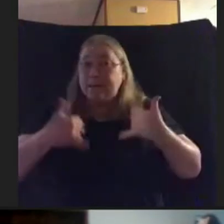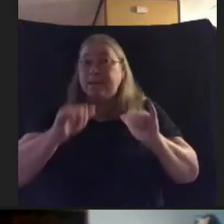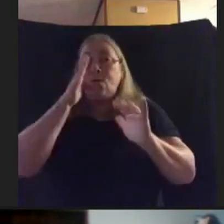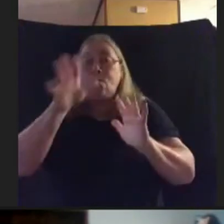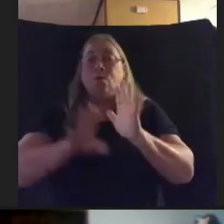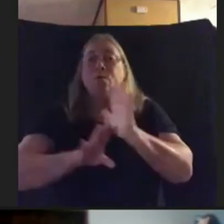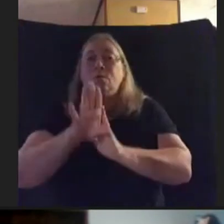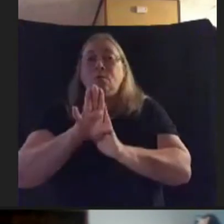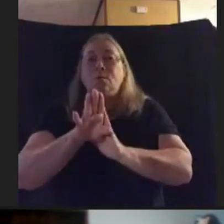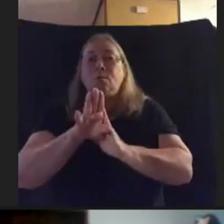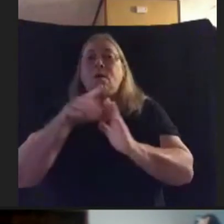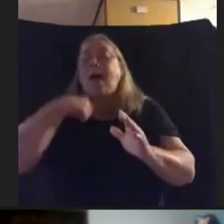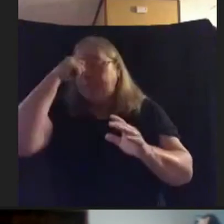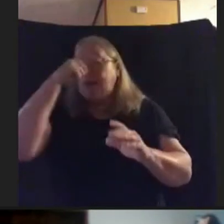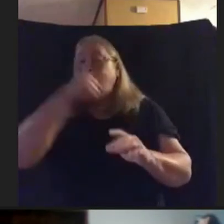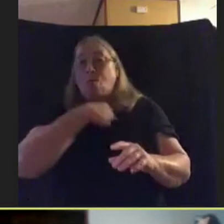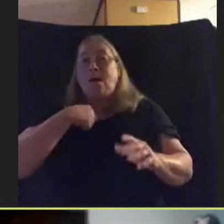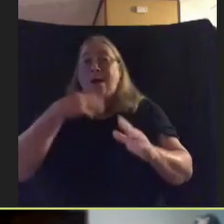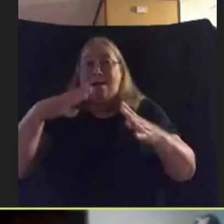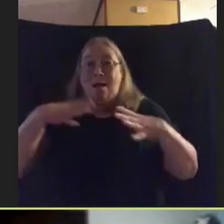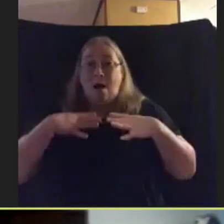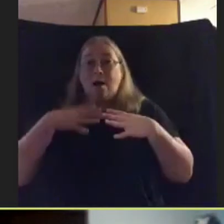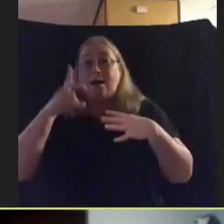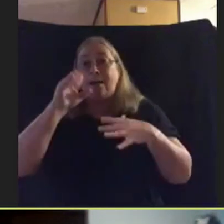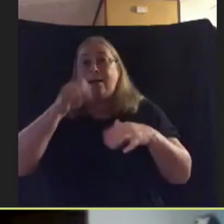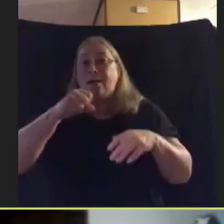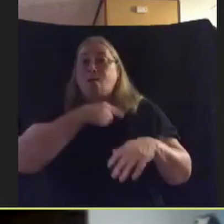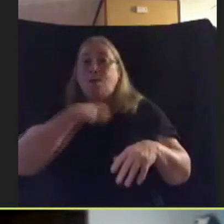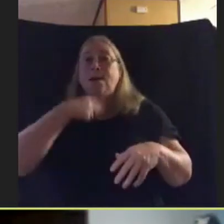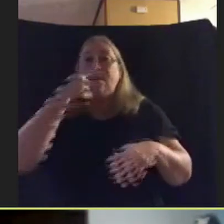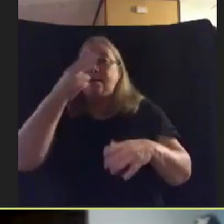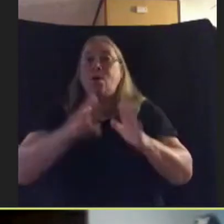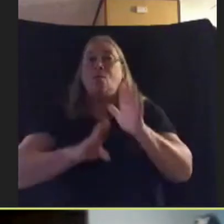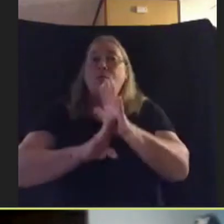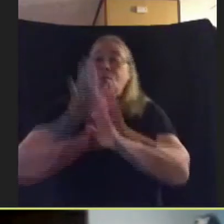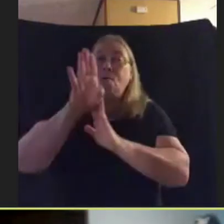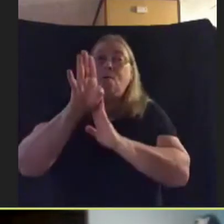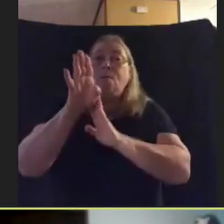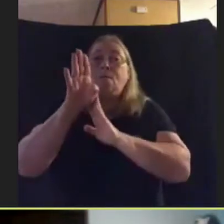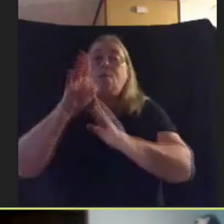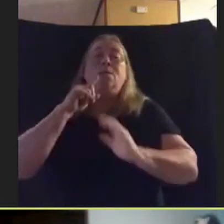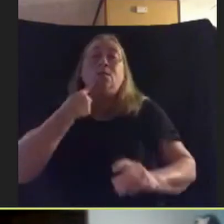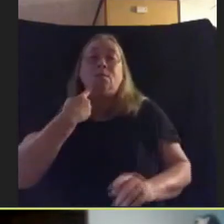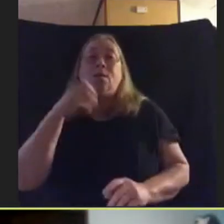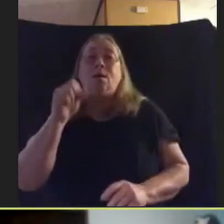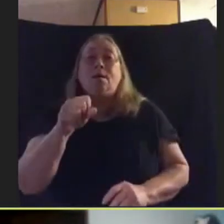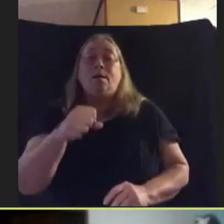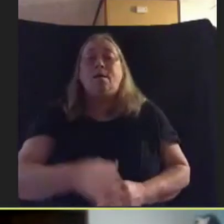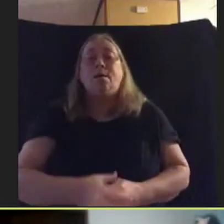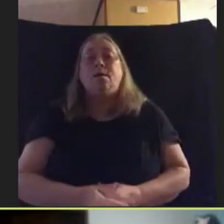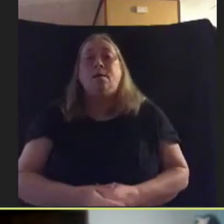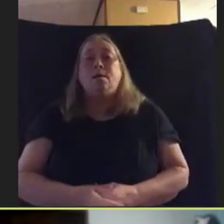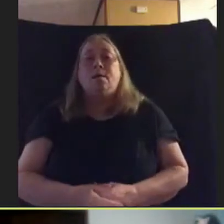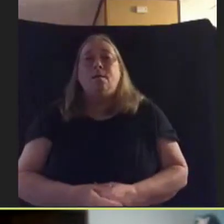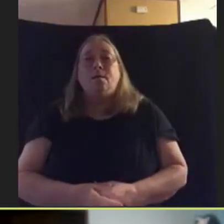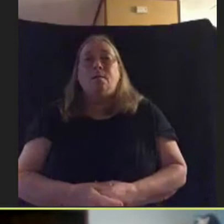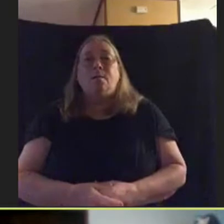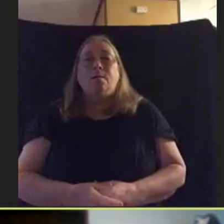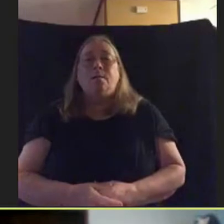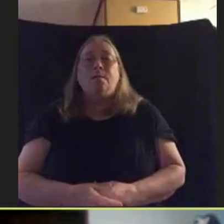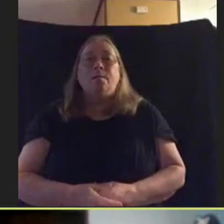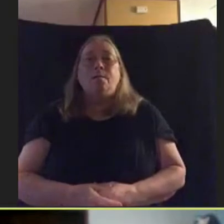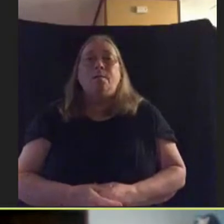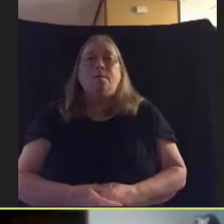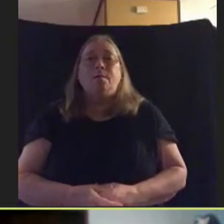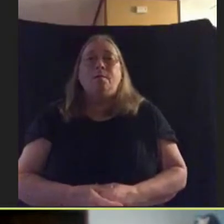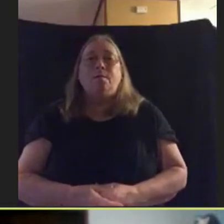we did see a surge. I do too. I think we saw a pretty significant surge during and after the holiday. And I'm not certain